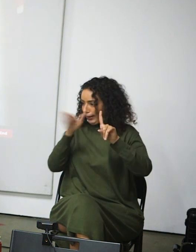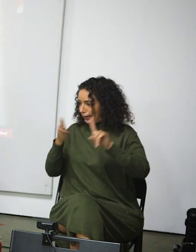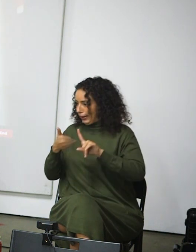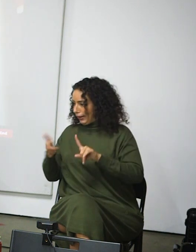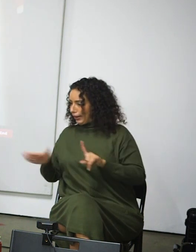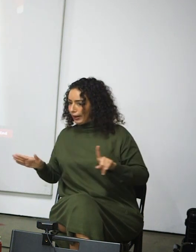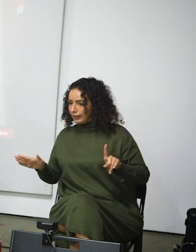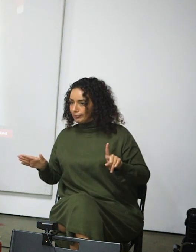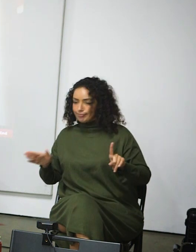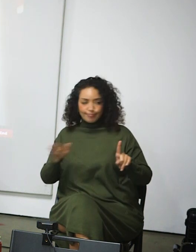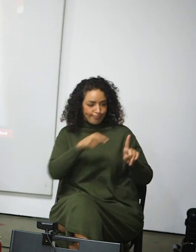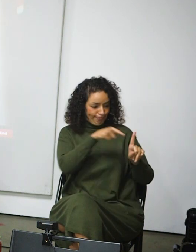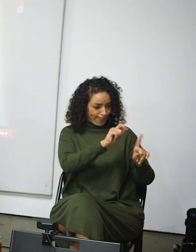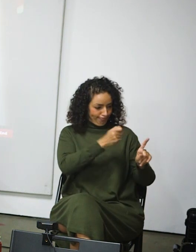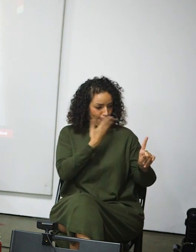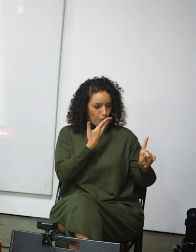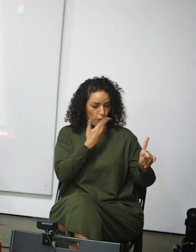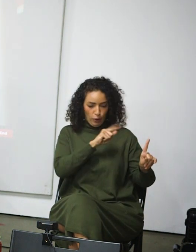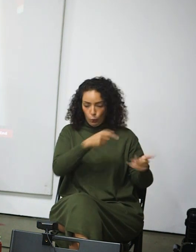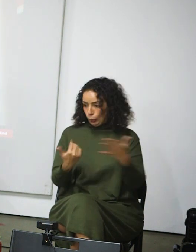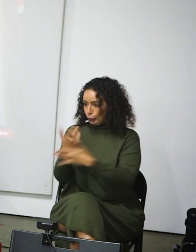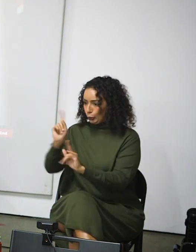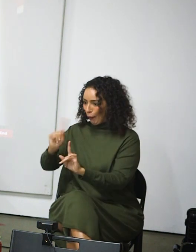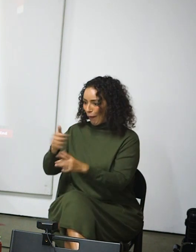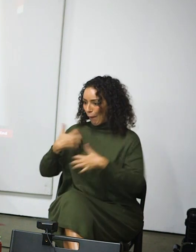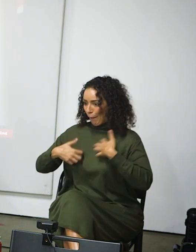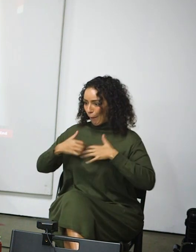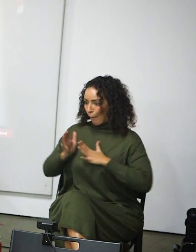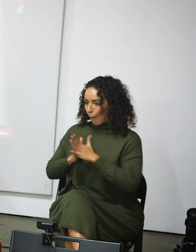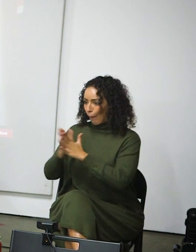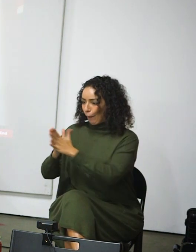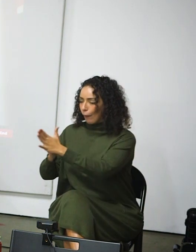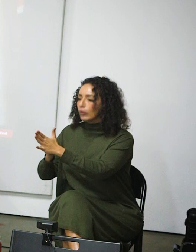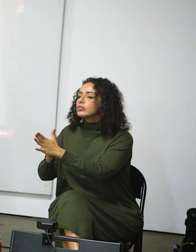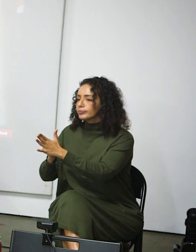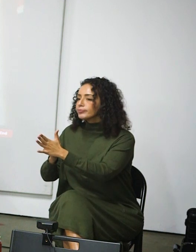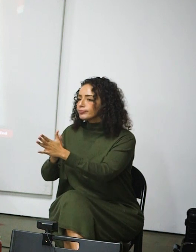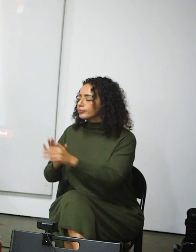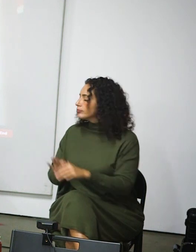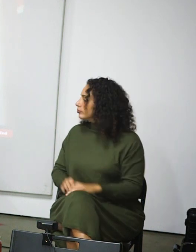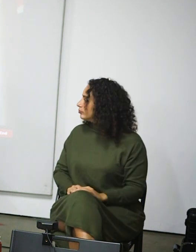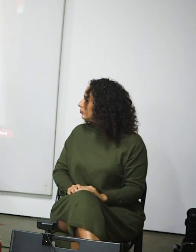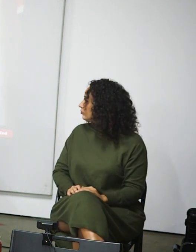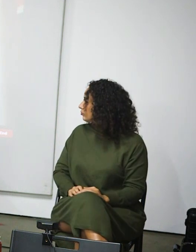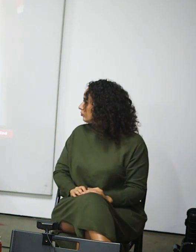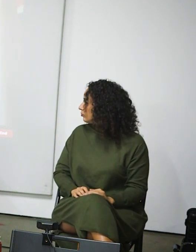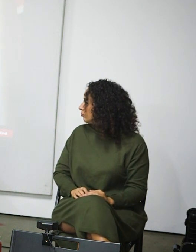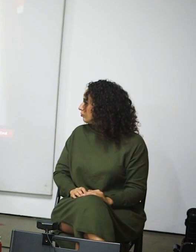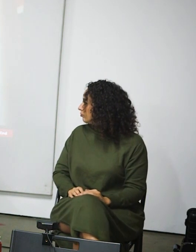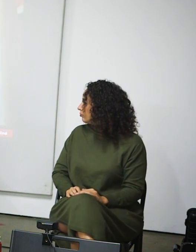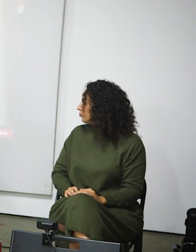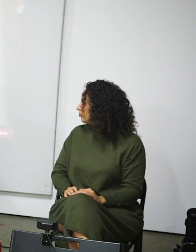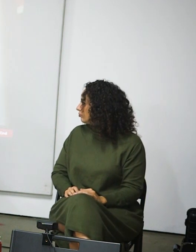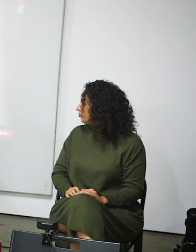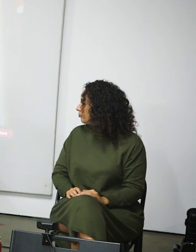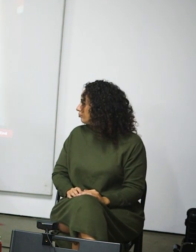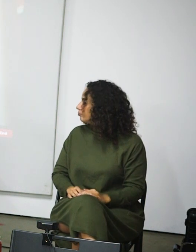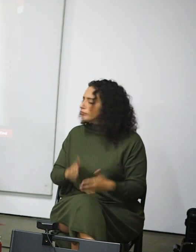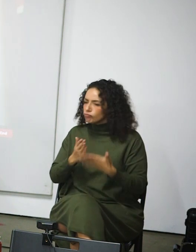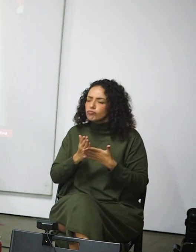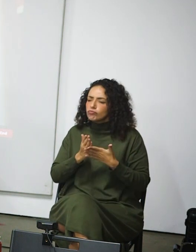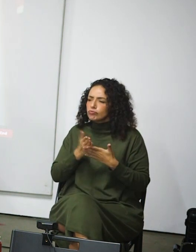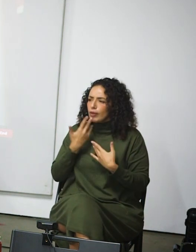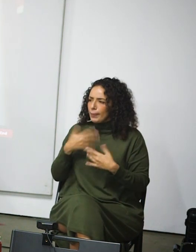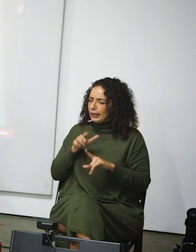flavor of the month in terms of what they focus on. I am seeing smaller organizations,